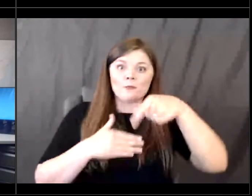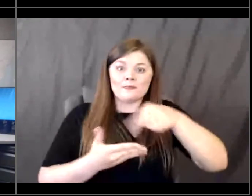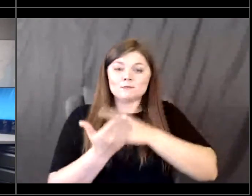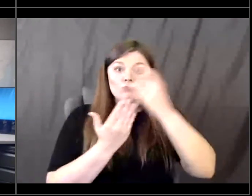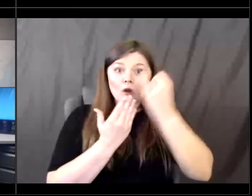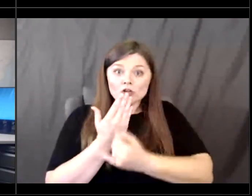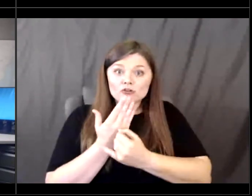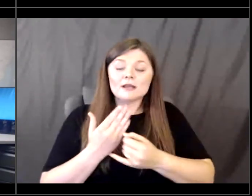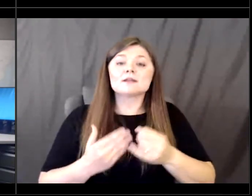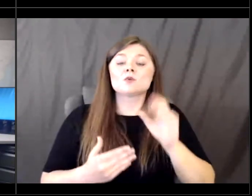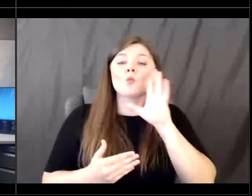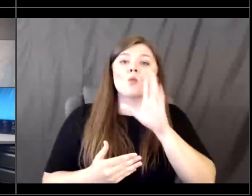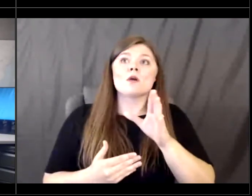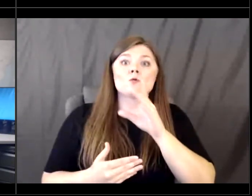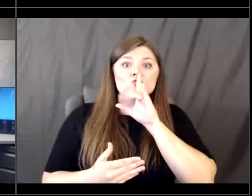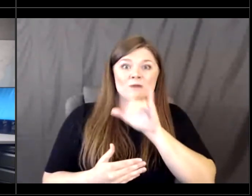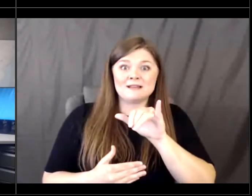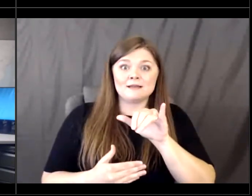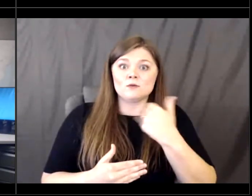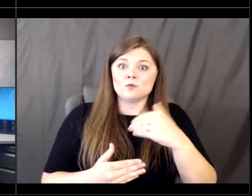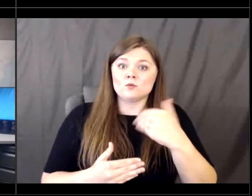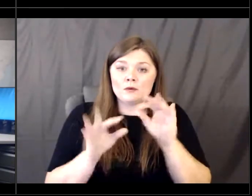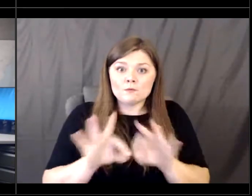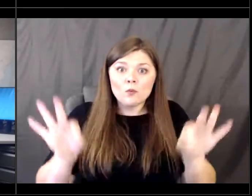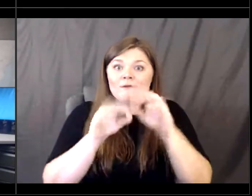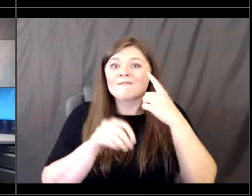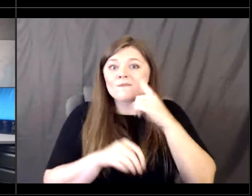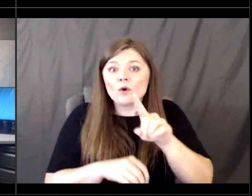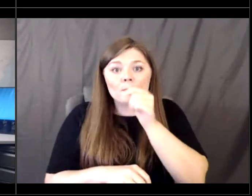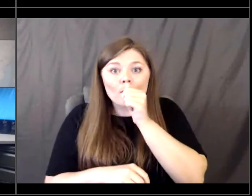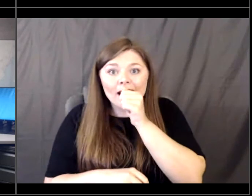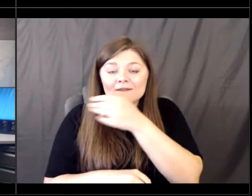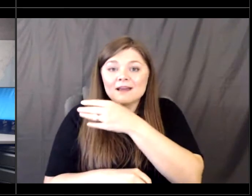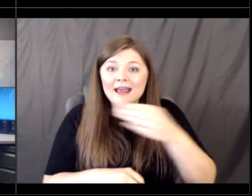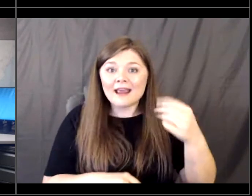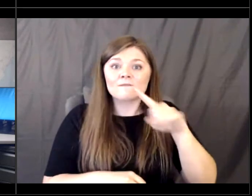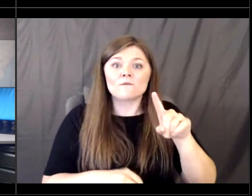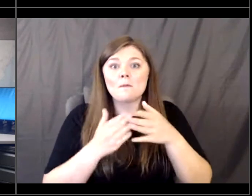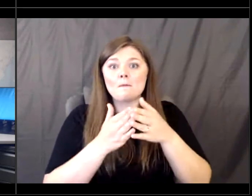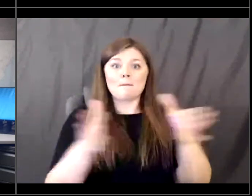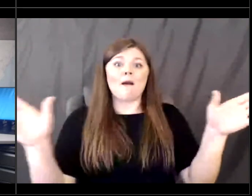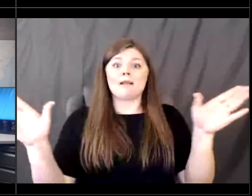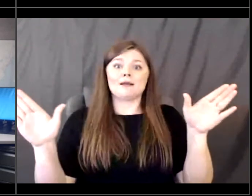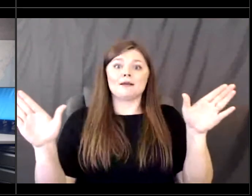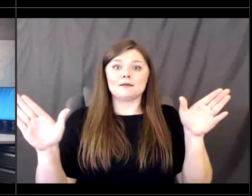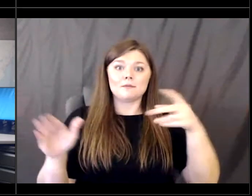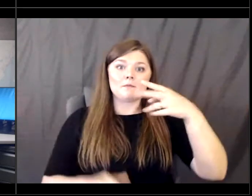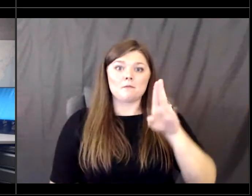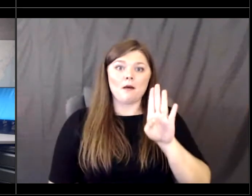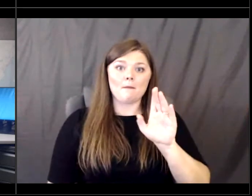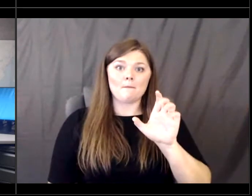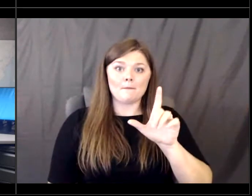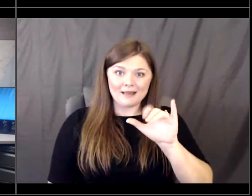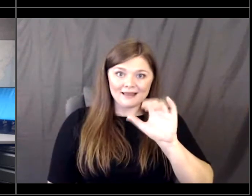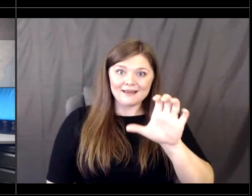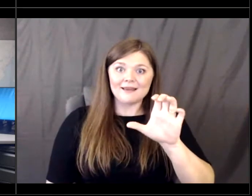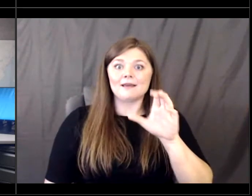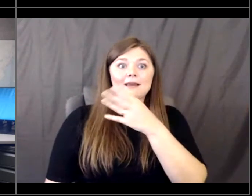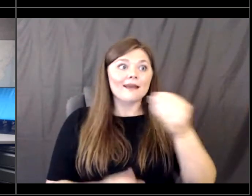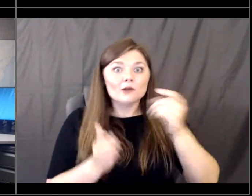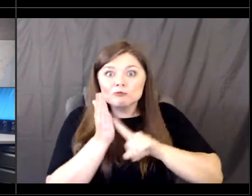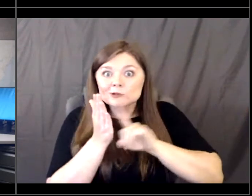going to be essential for both private and public organizations and research organizations